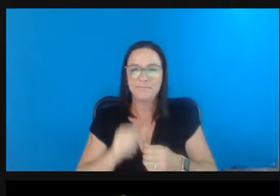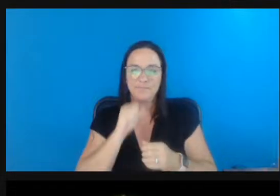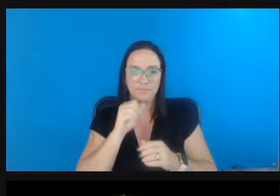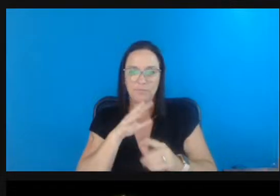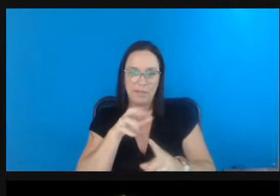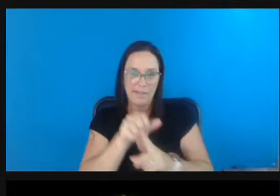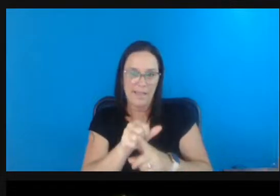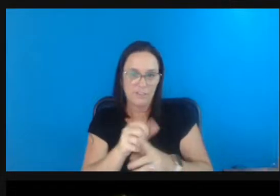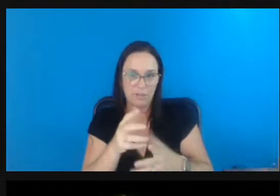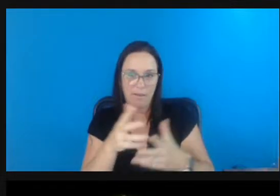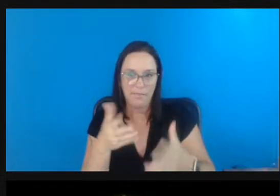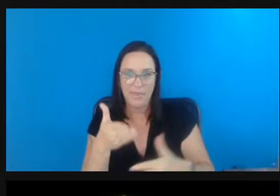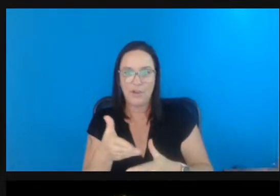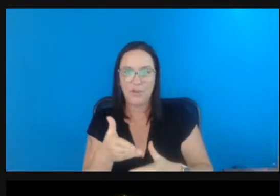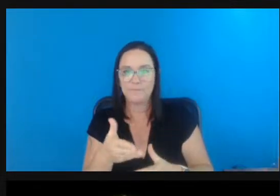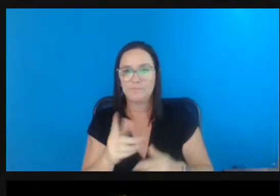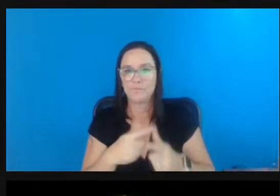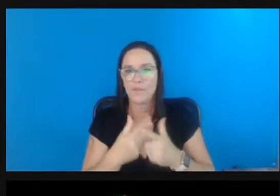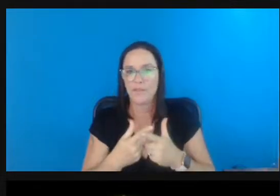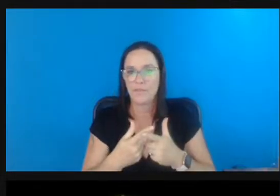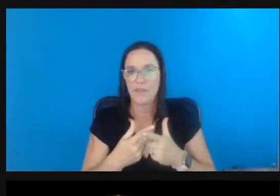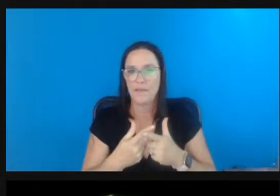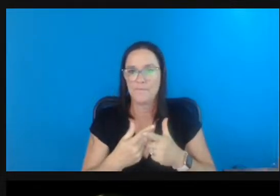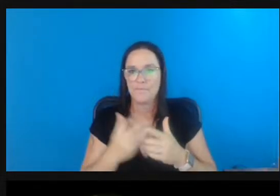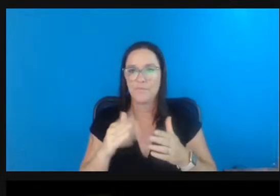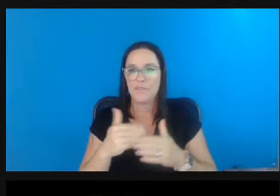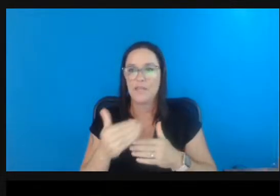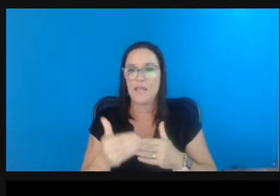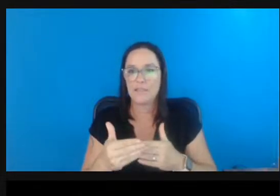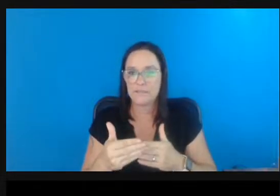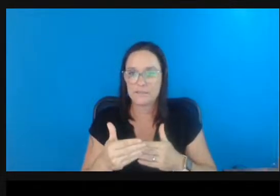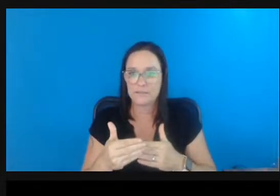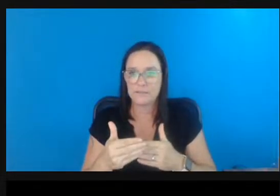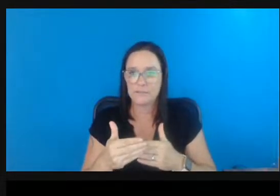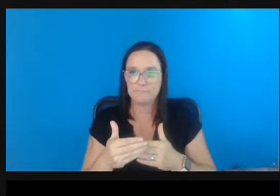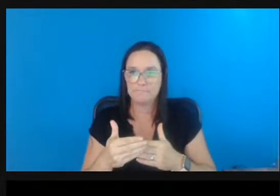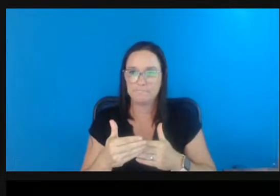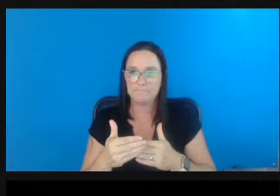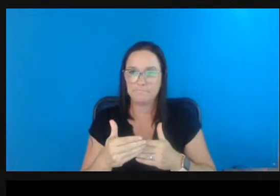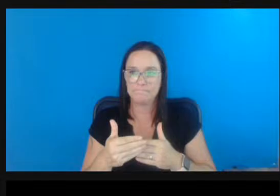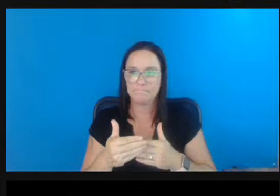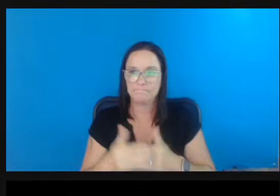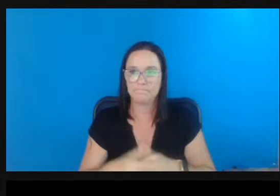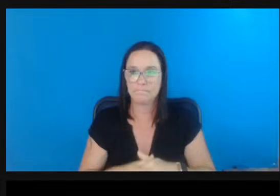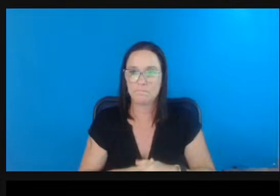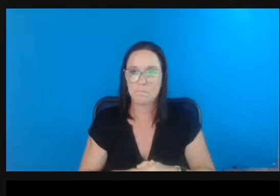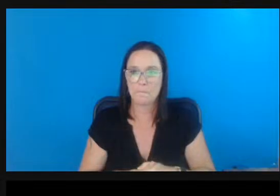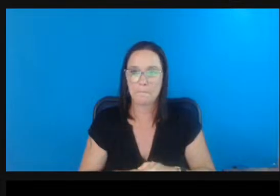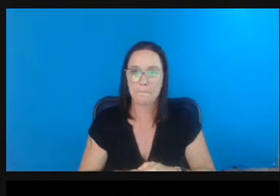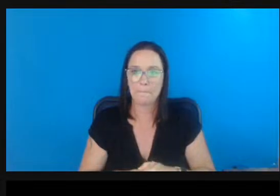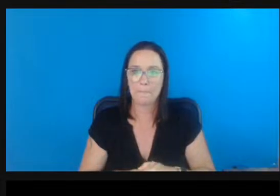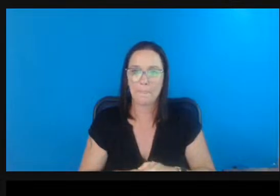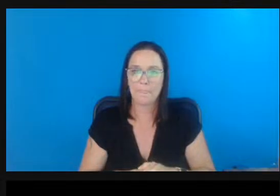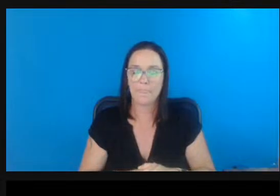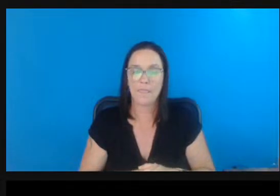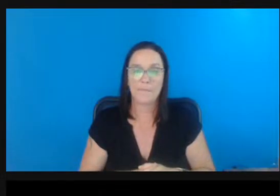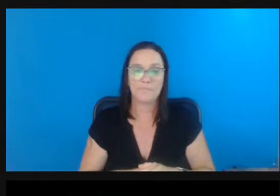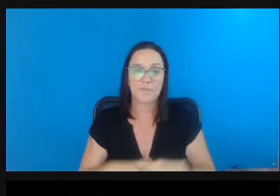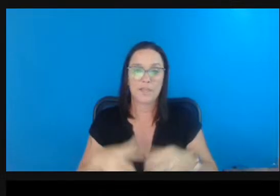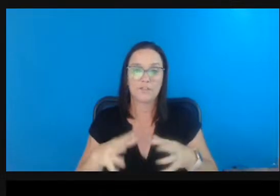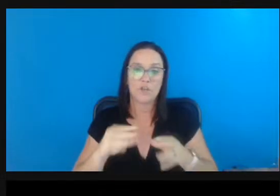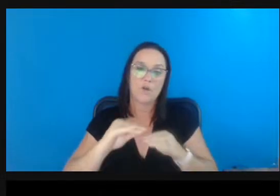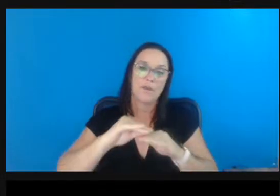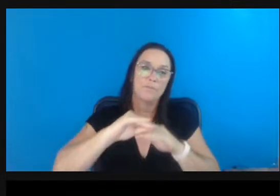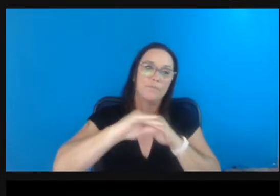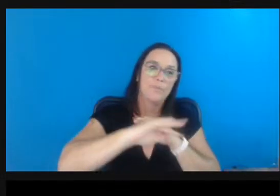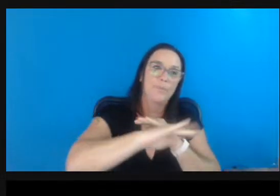there. And then the next frame, I'll keep missing it here. There, it's already